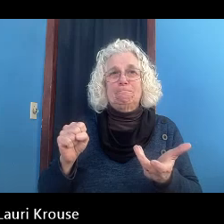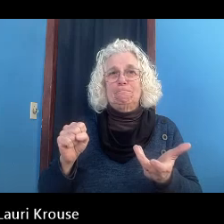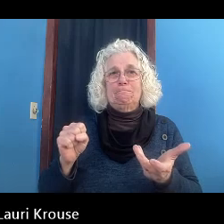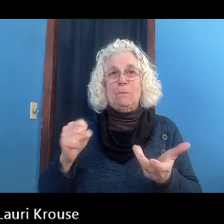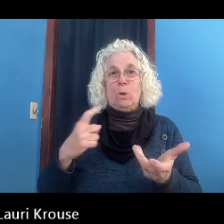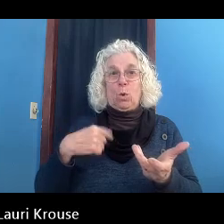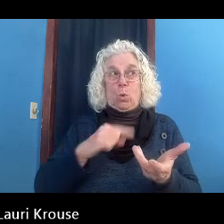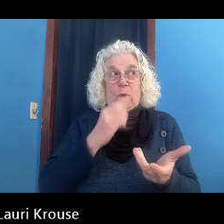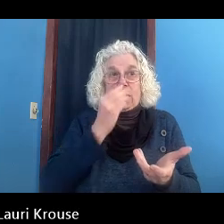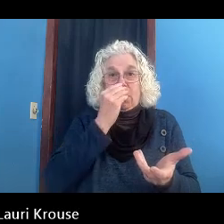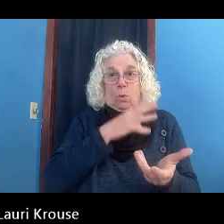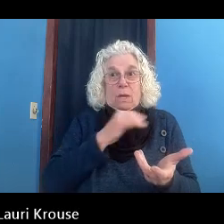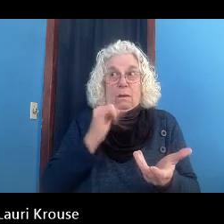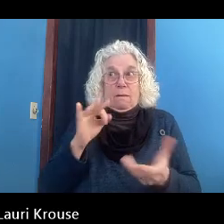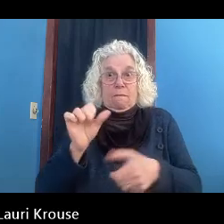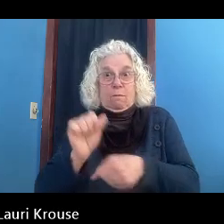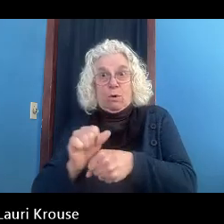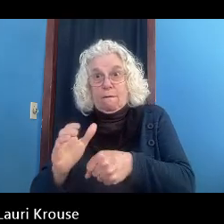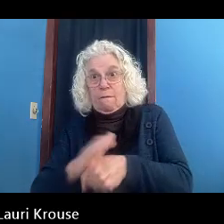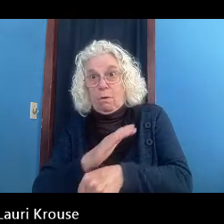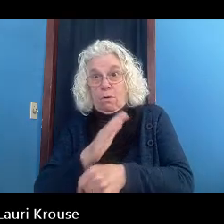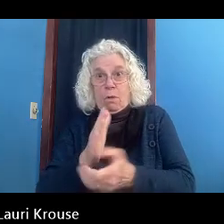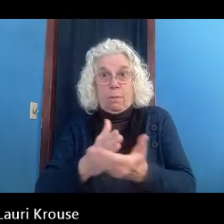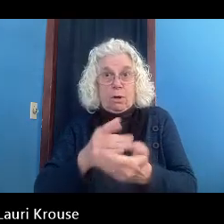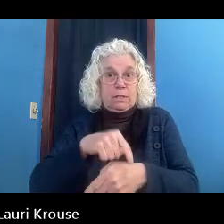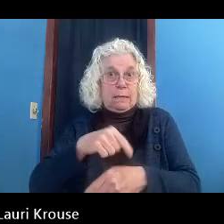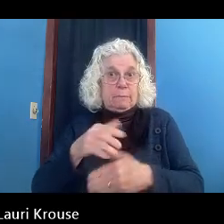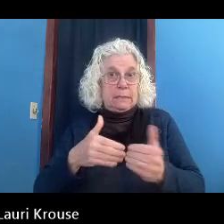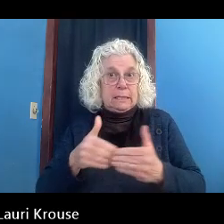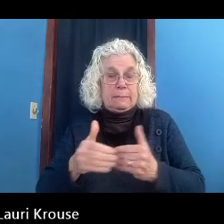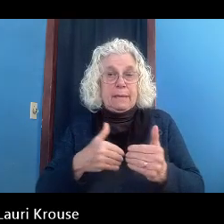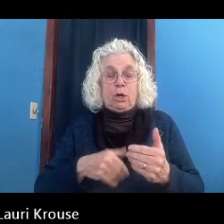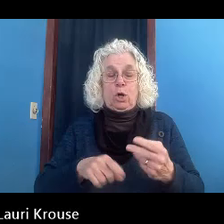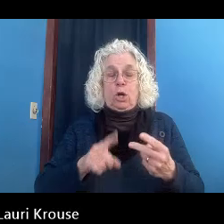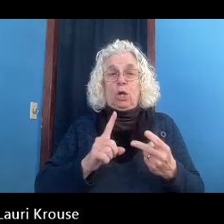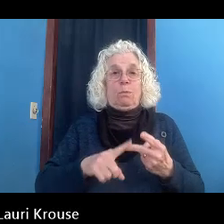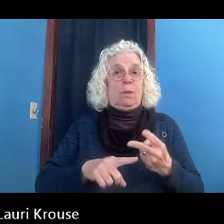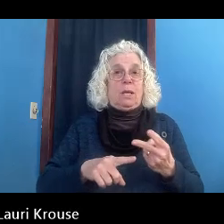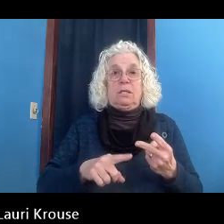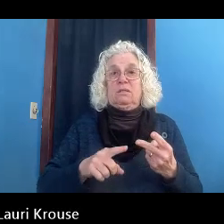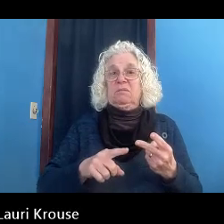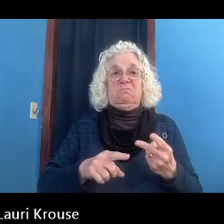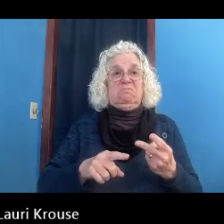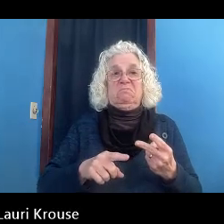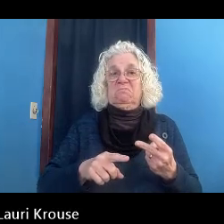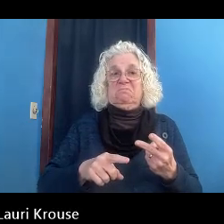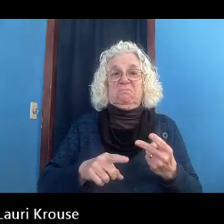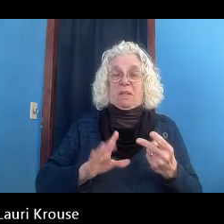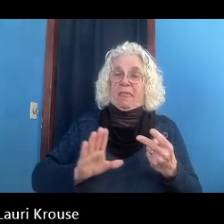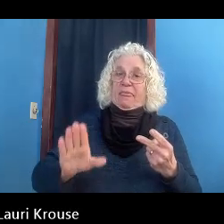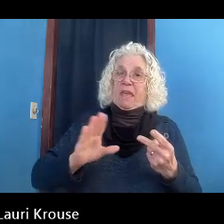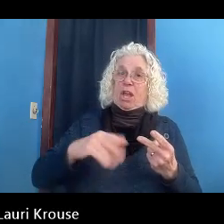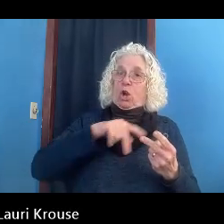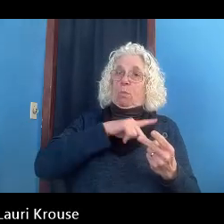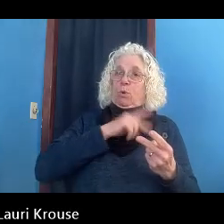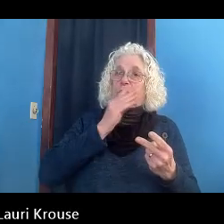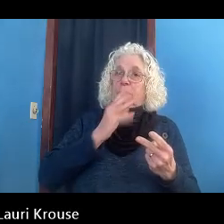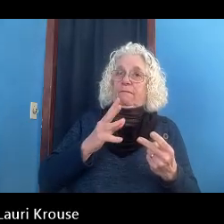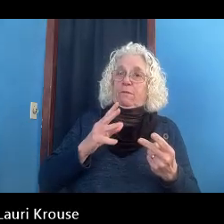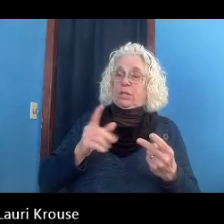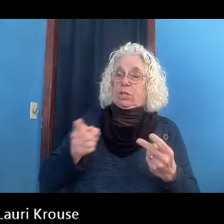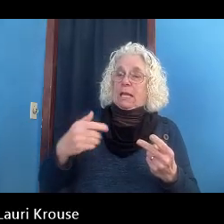we don't care about that. But also proof of disability, that is, your personal information that's between you